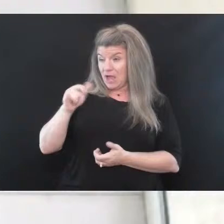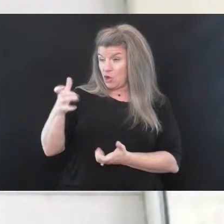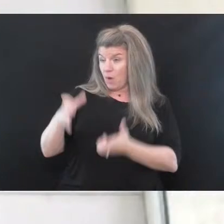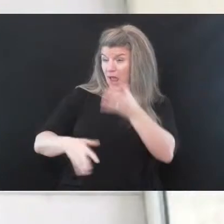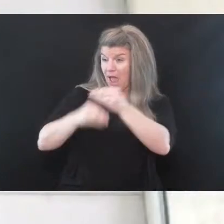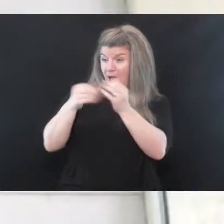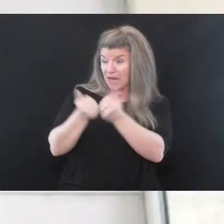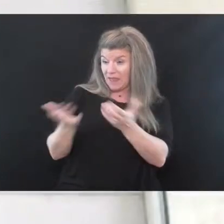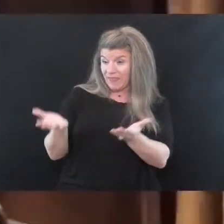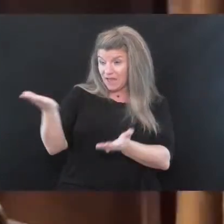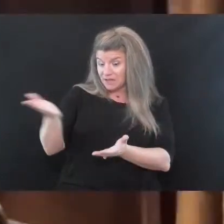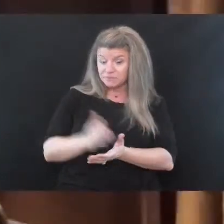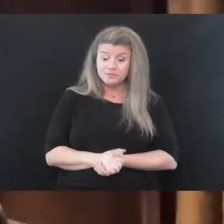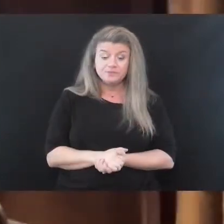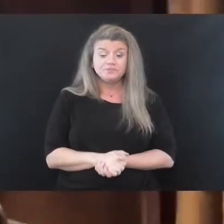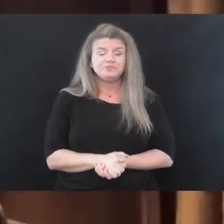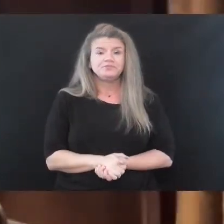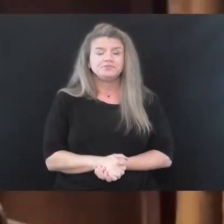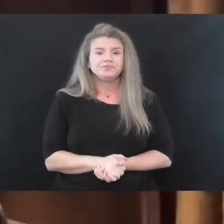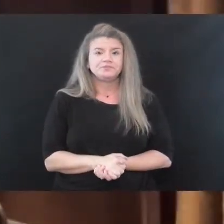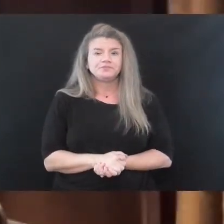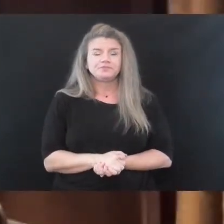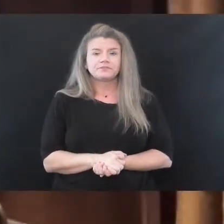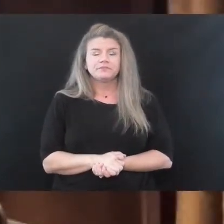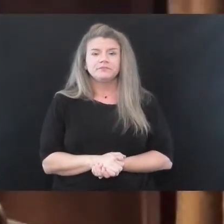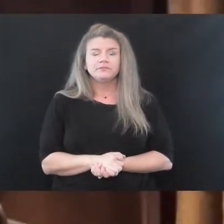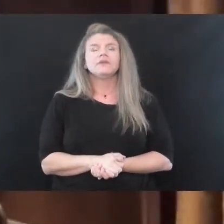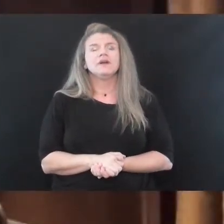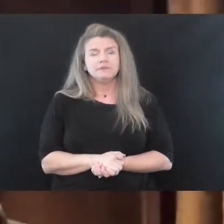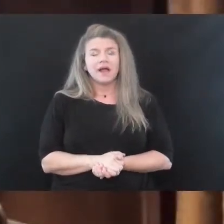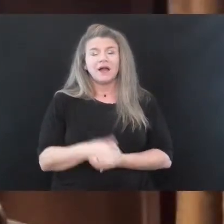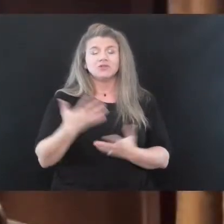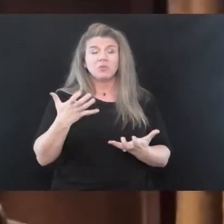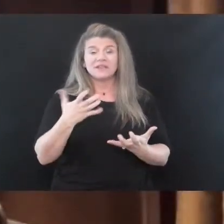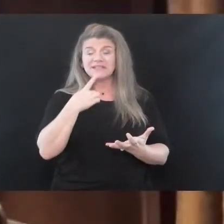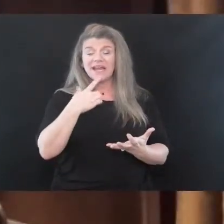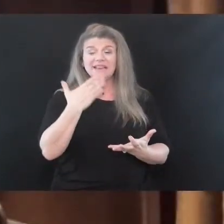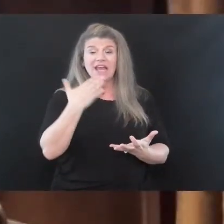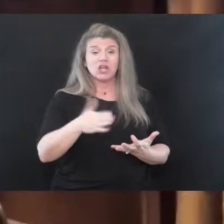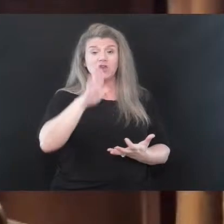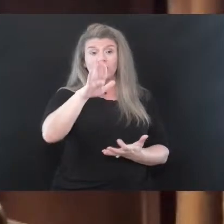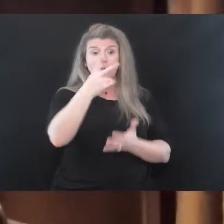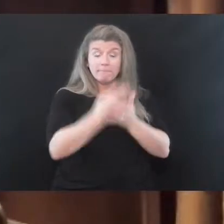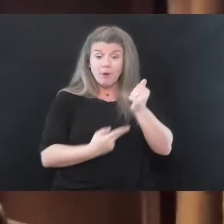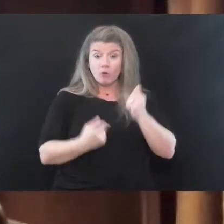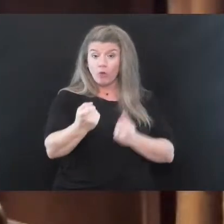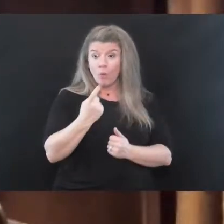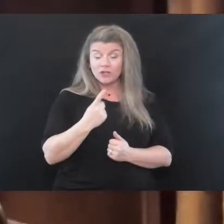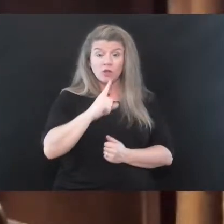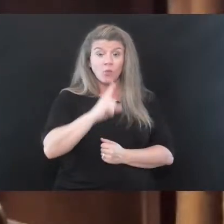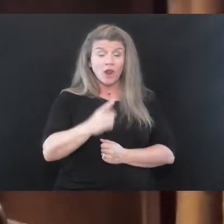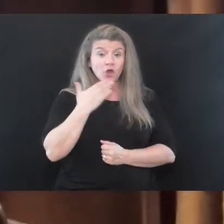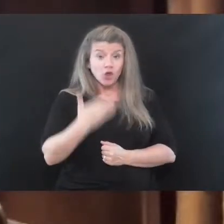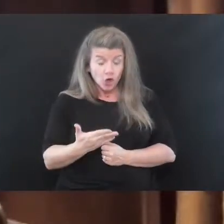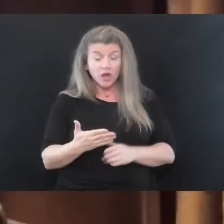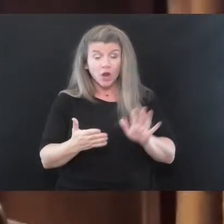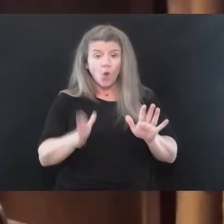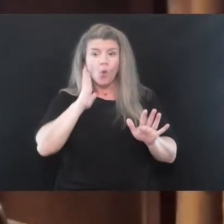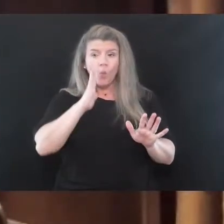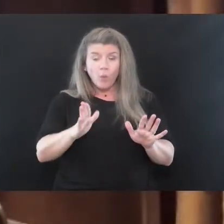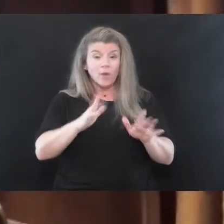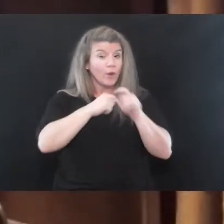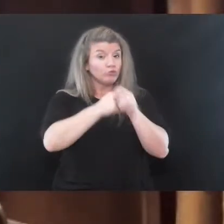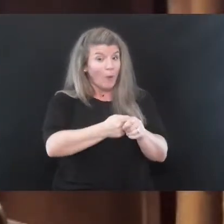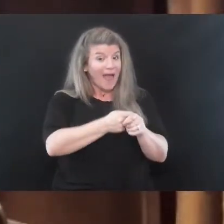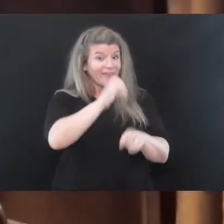them. All I would say, Kenny, thank you for both of those questions, which are really good, is we will track